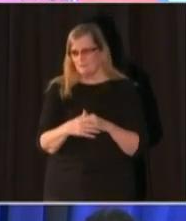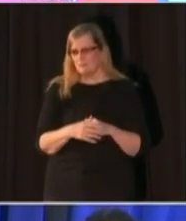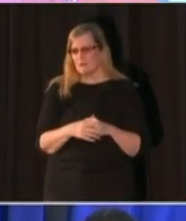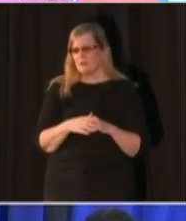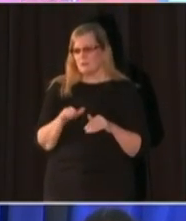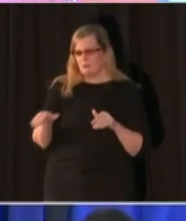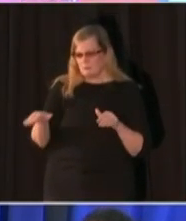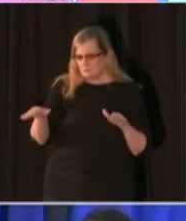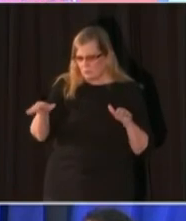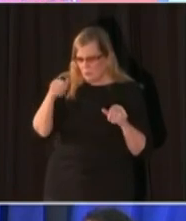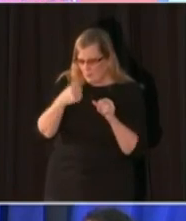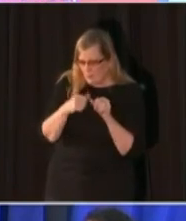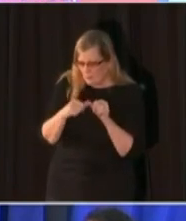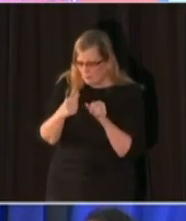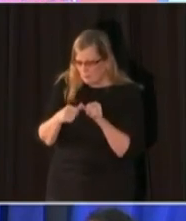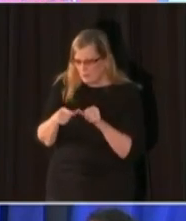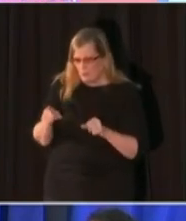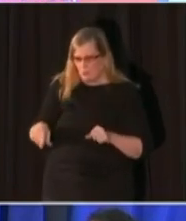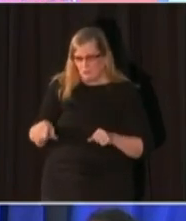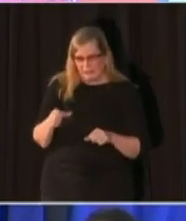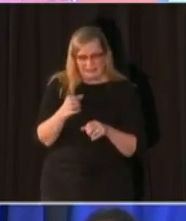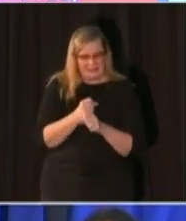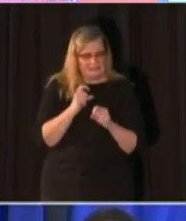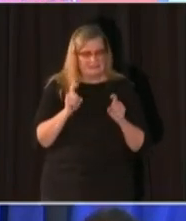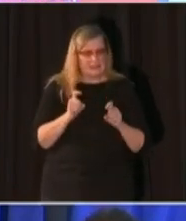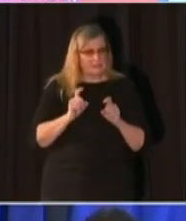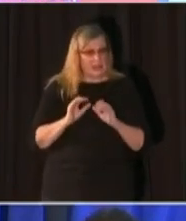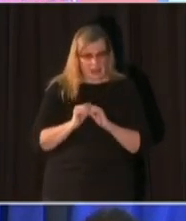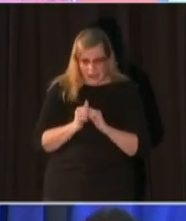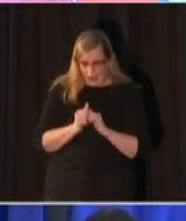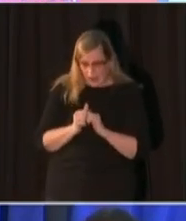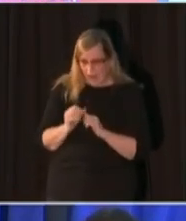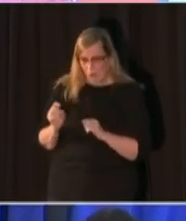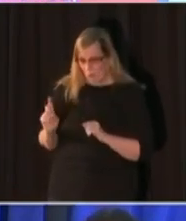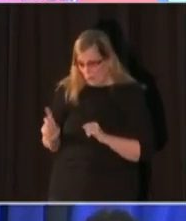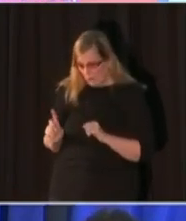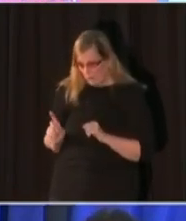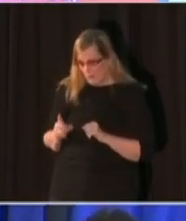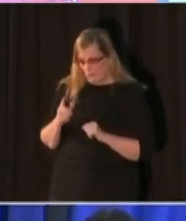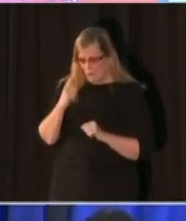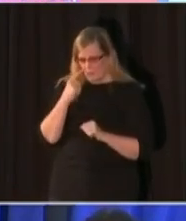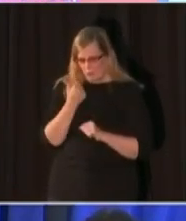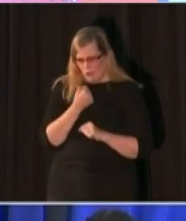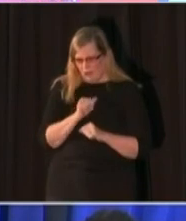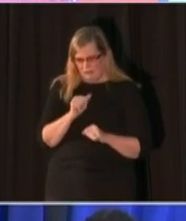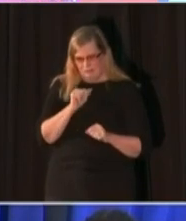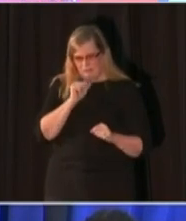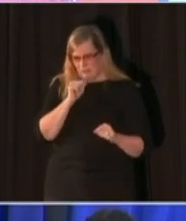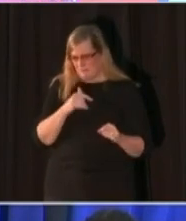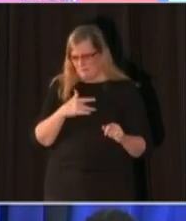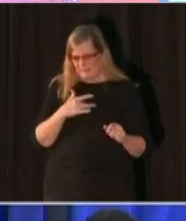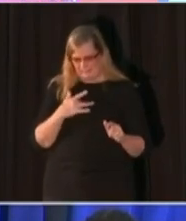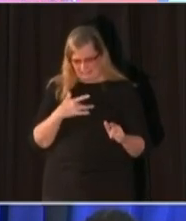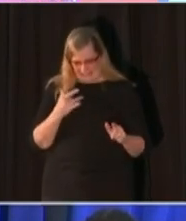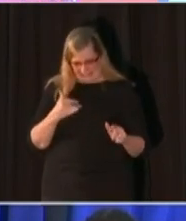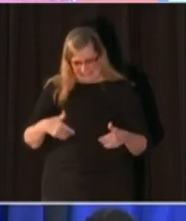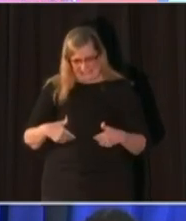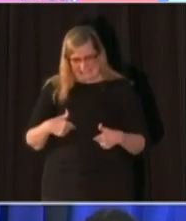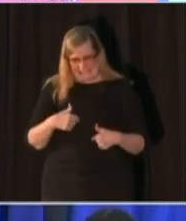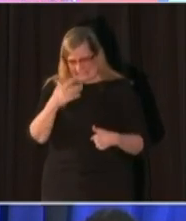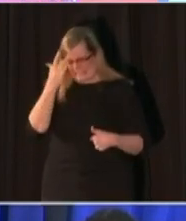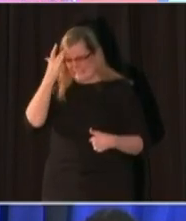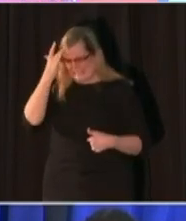get tested. And this is for anyone who's feeling sick to remember to call their doctor